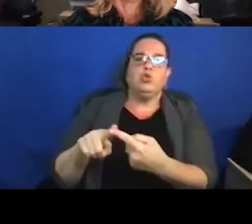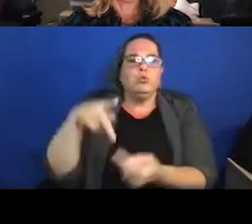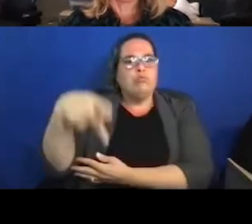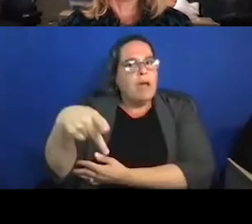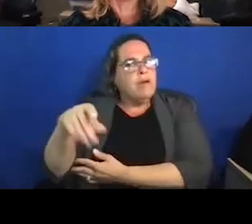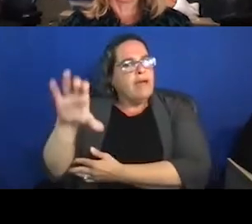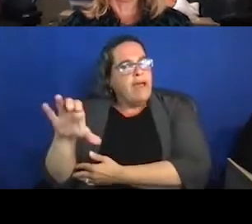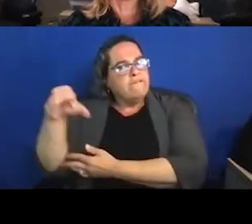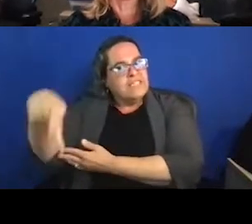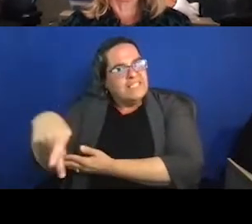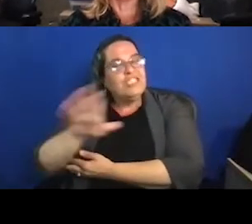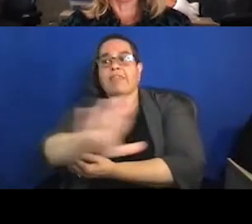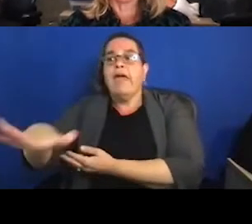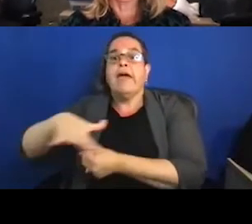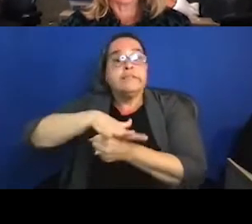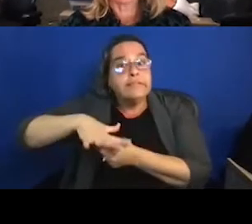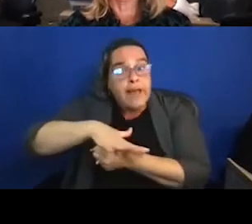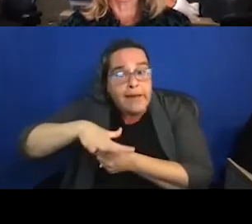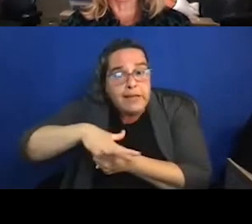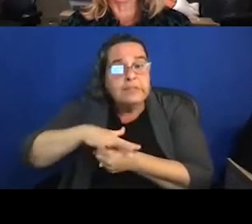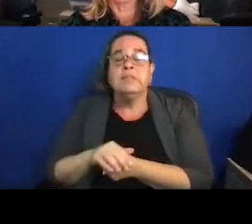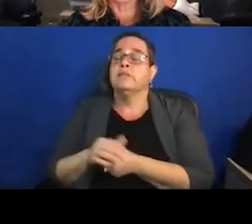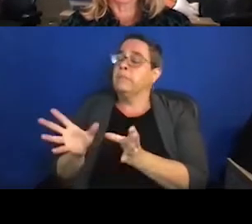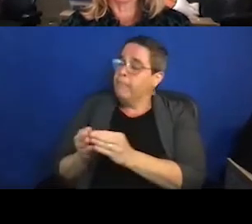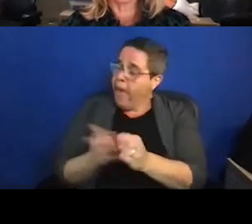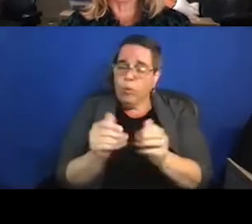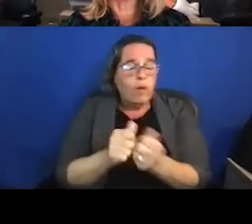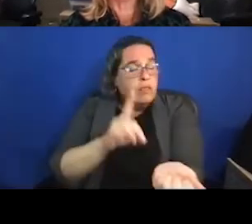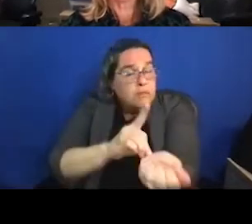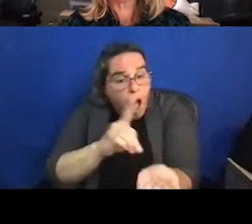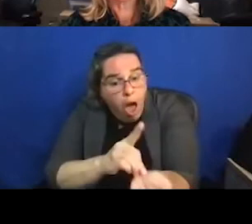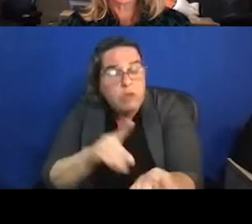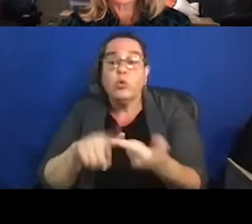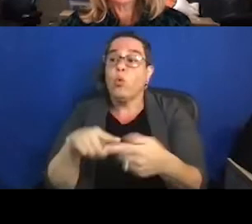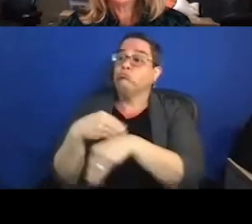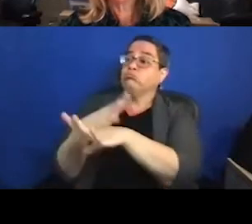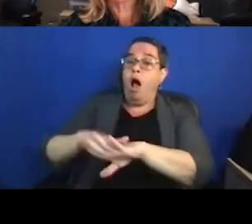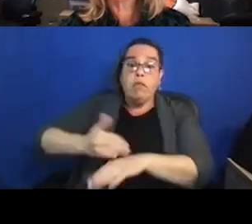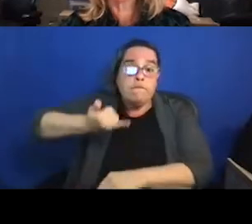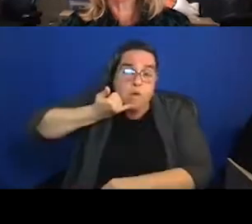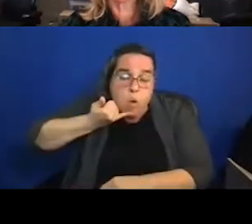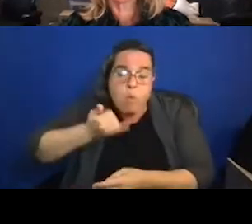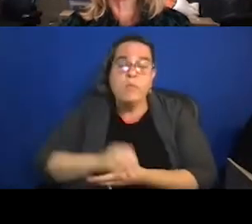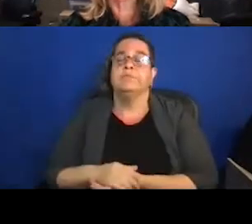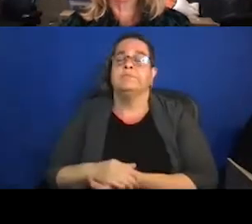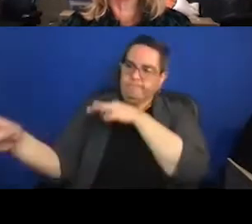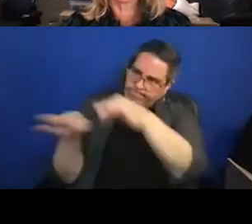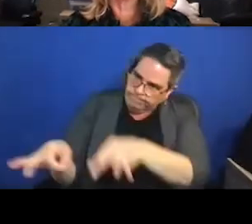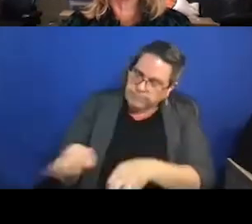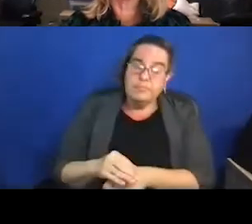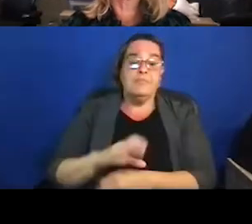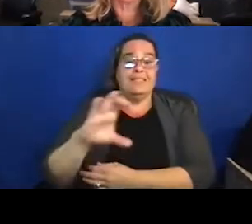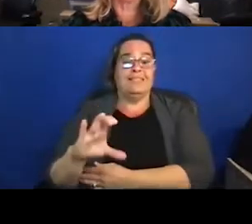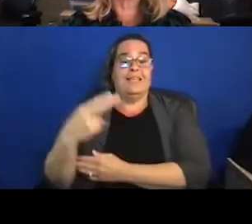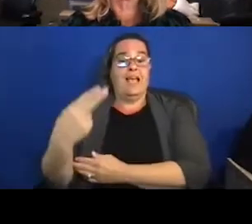was provided by yours truly and a number of the other clinicians on the team. So